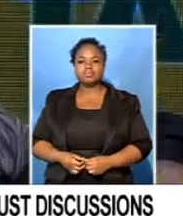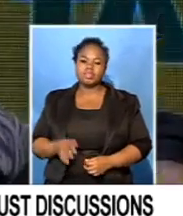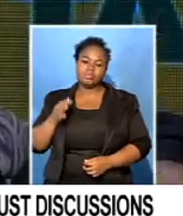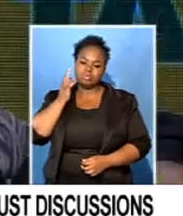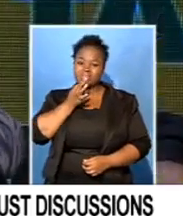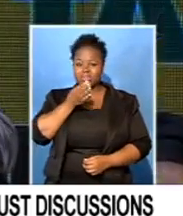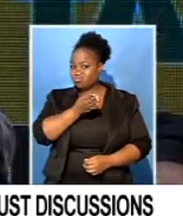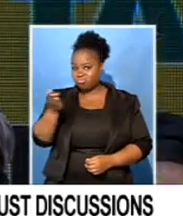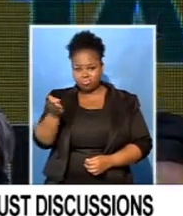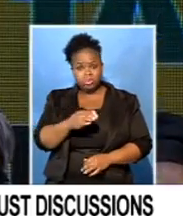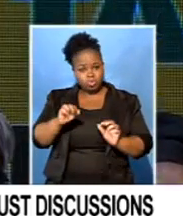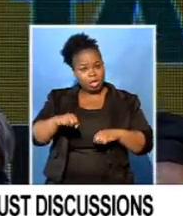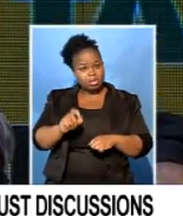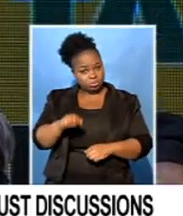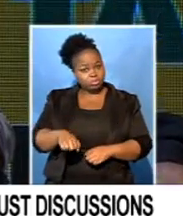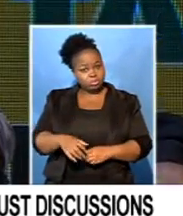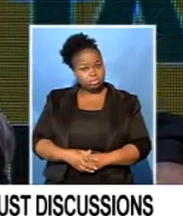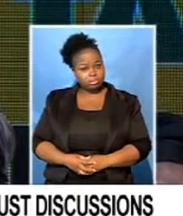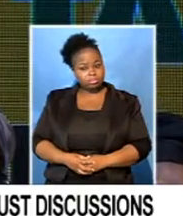say all of you will agree with this.